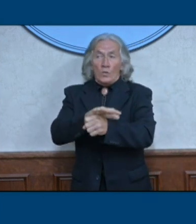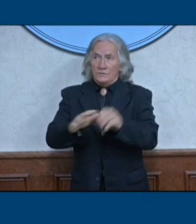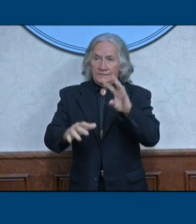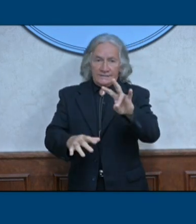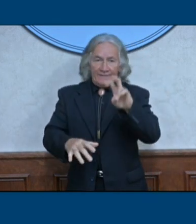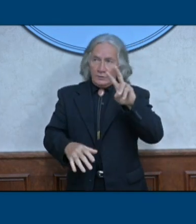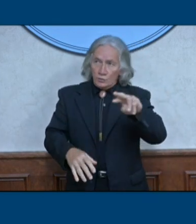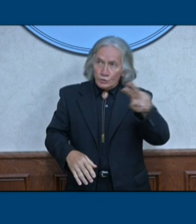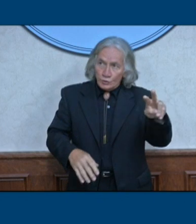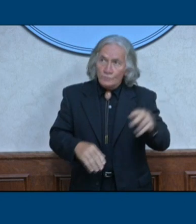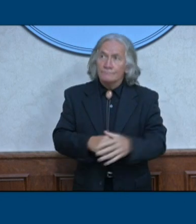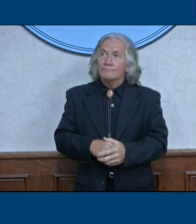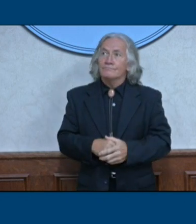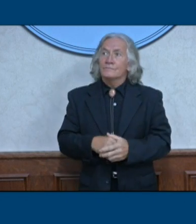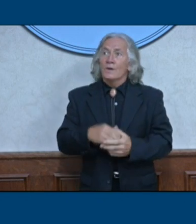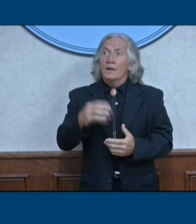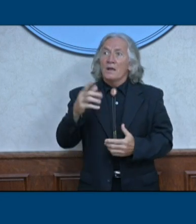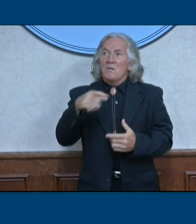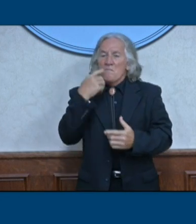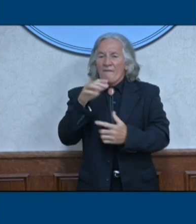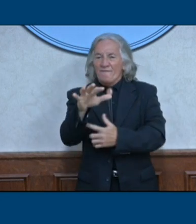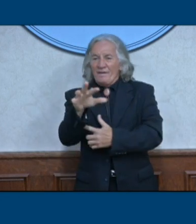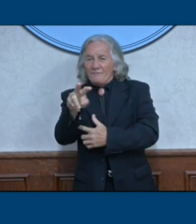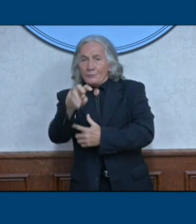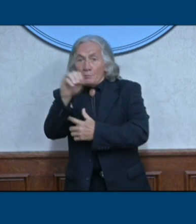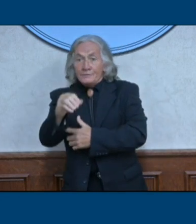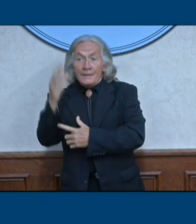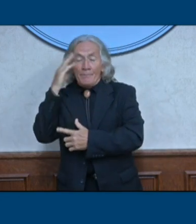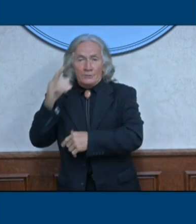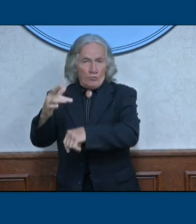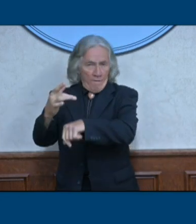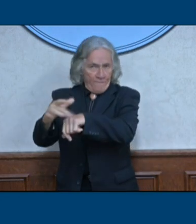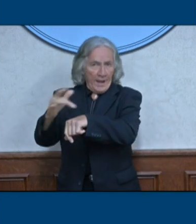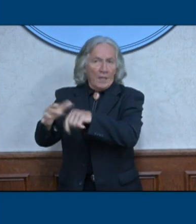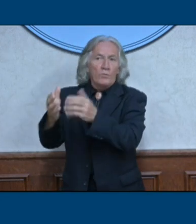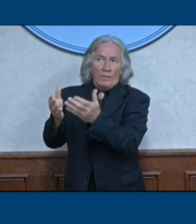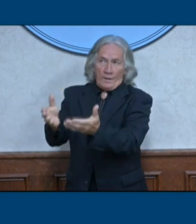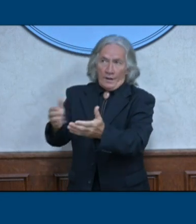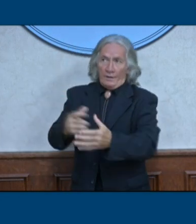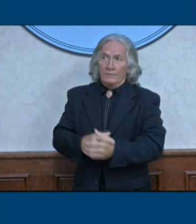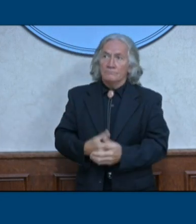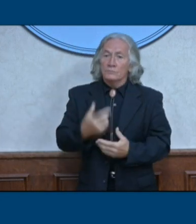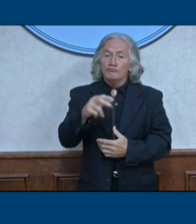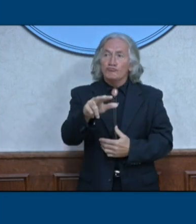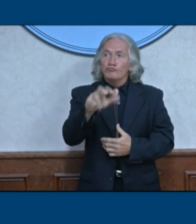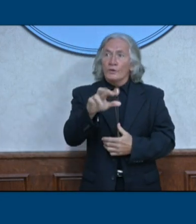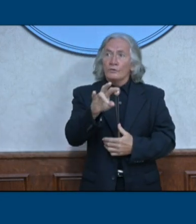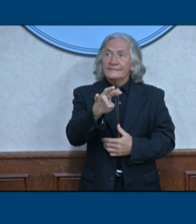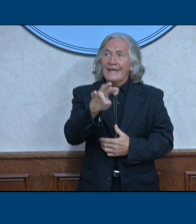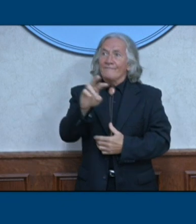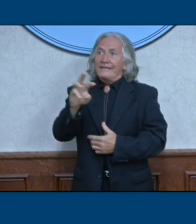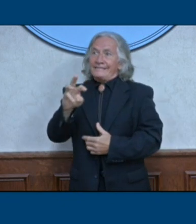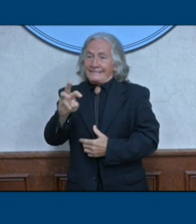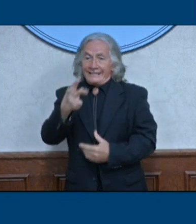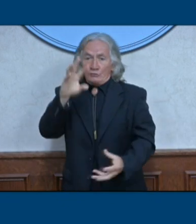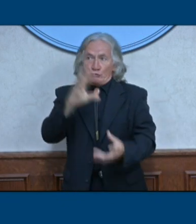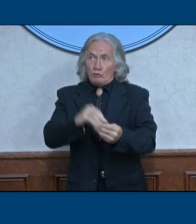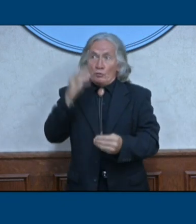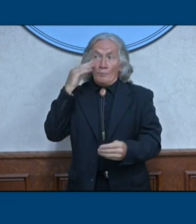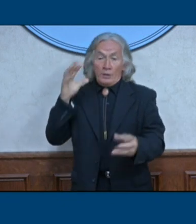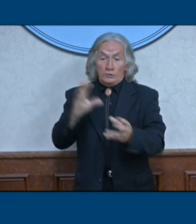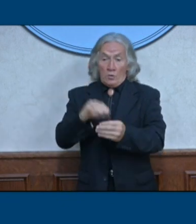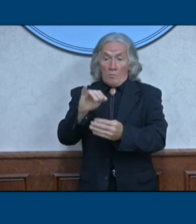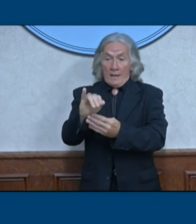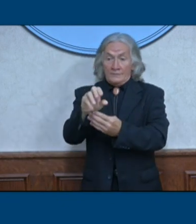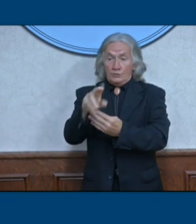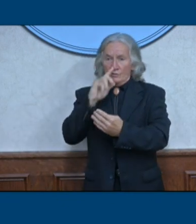beds is 722. About 52% of those beds are still available, meaning about 376. Total